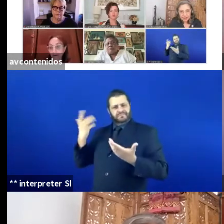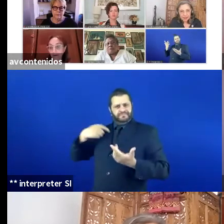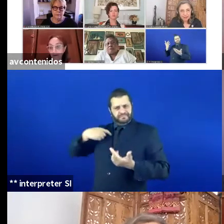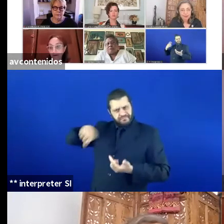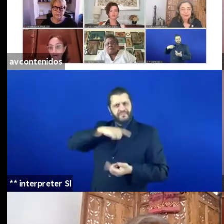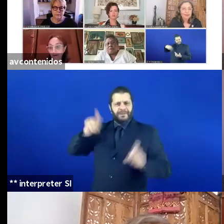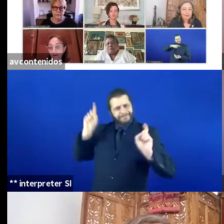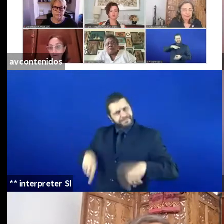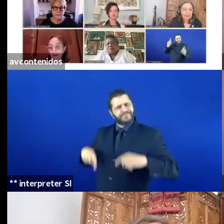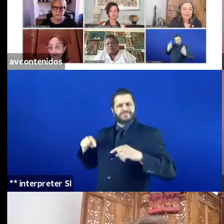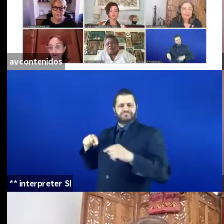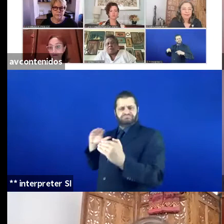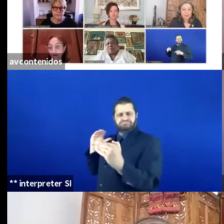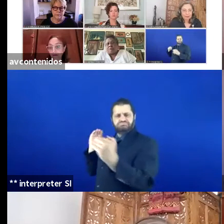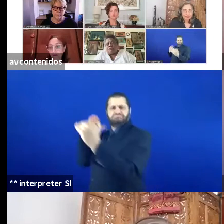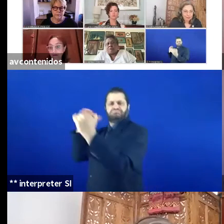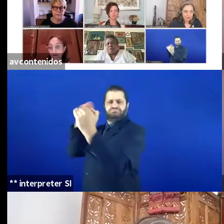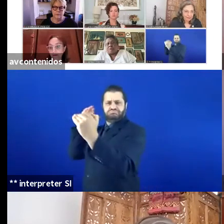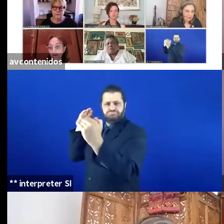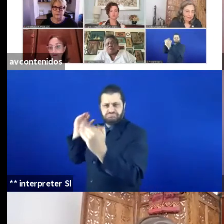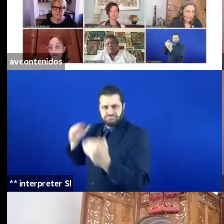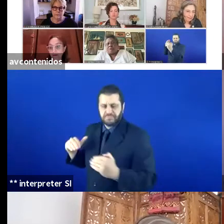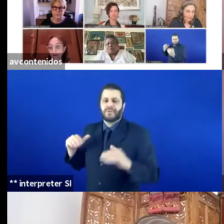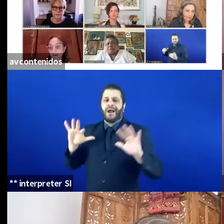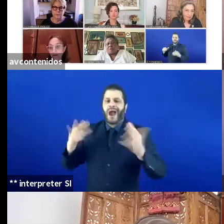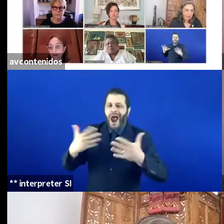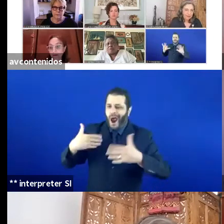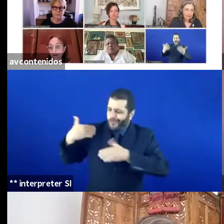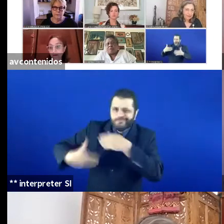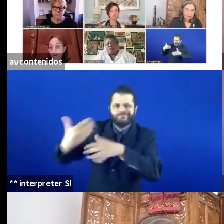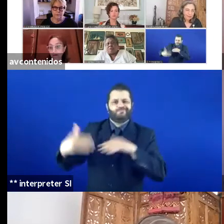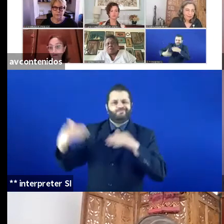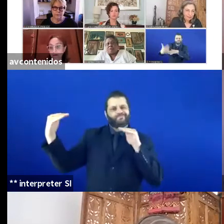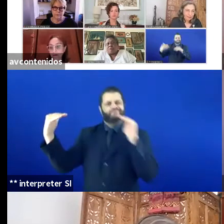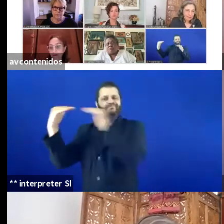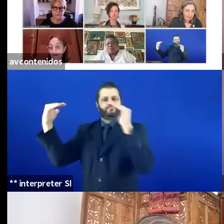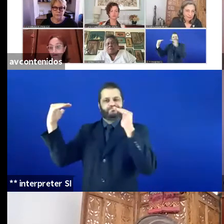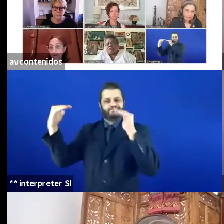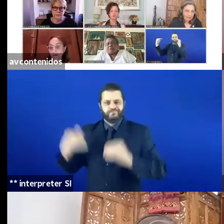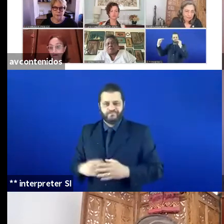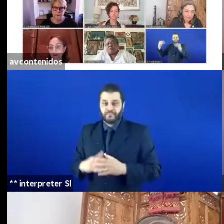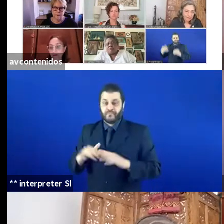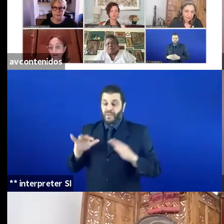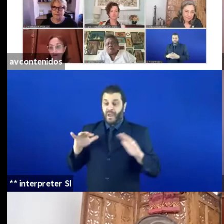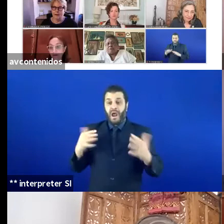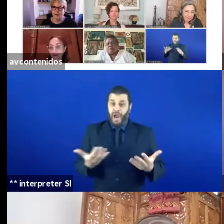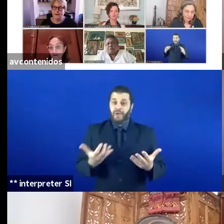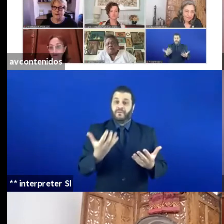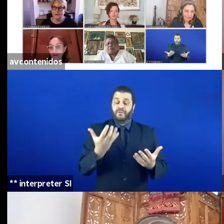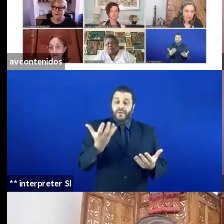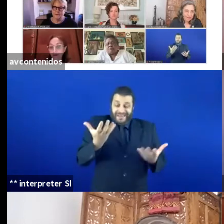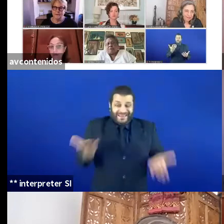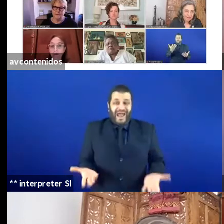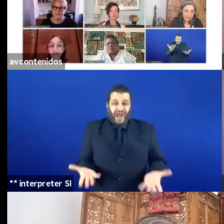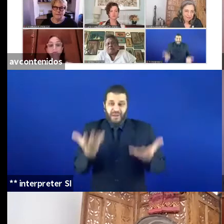current human rights crisis. To do this, I'm joined by 6 really inspirational panelists. The first is